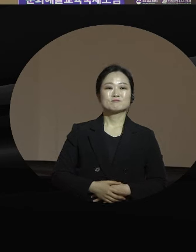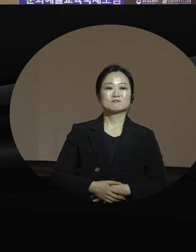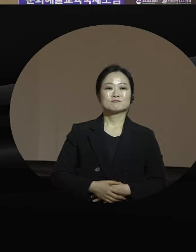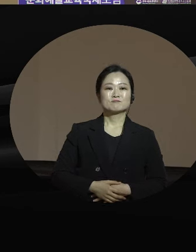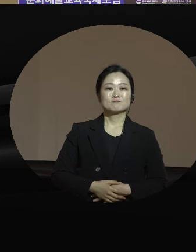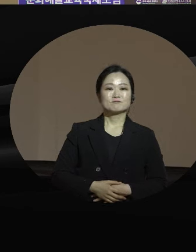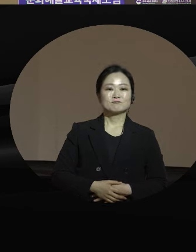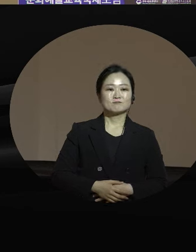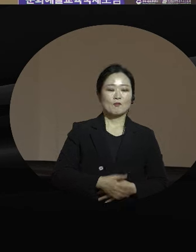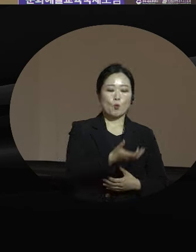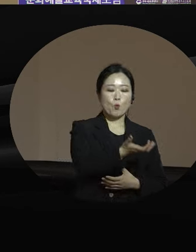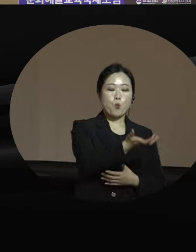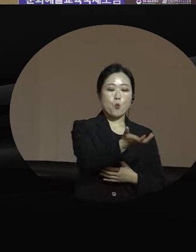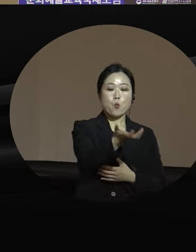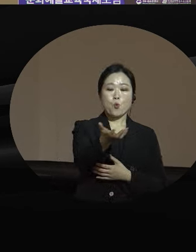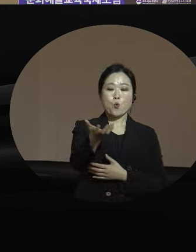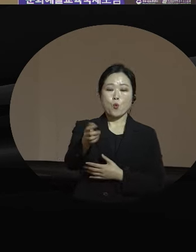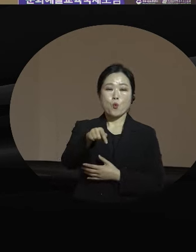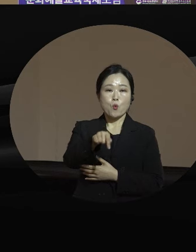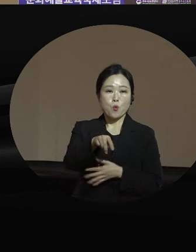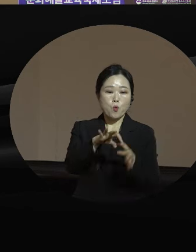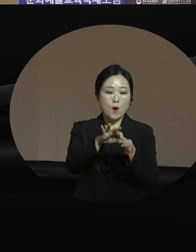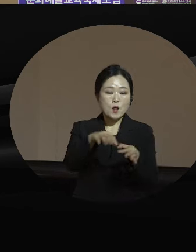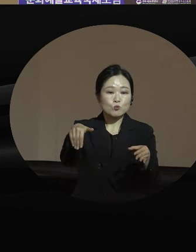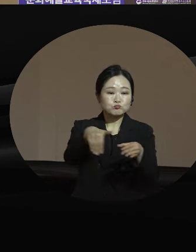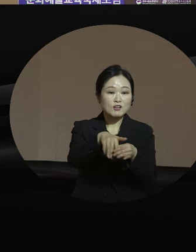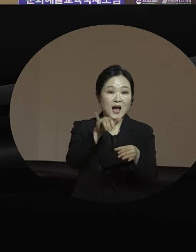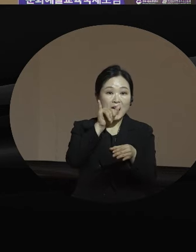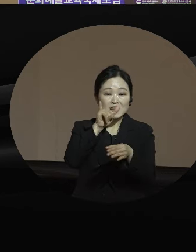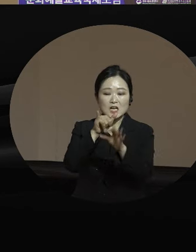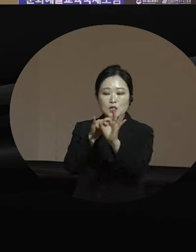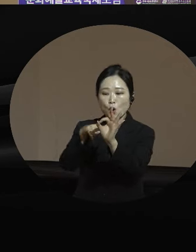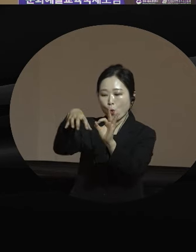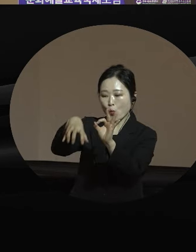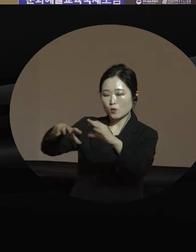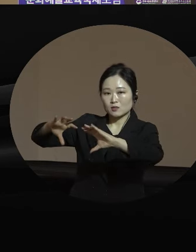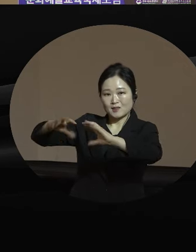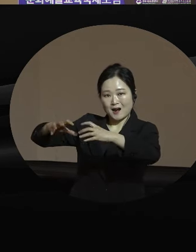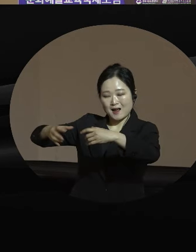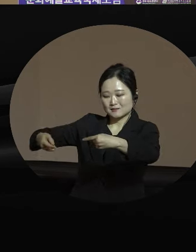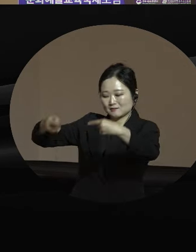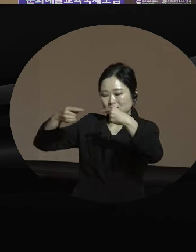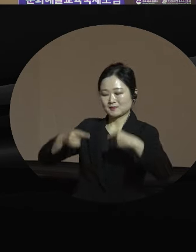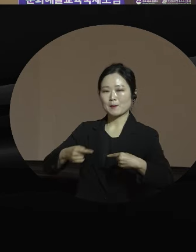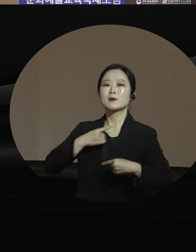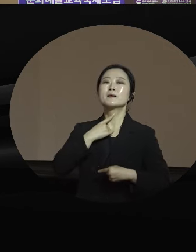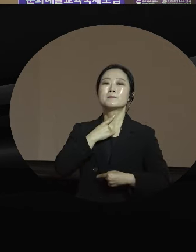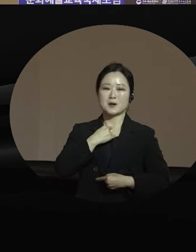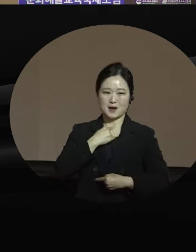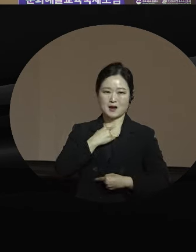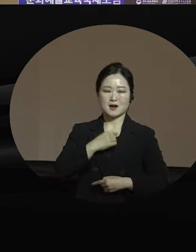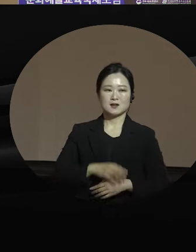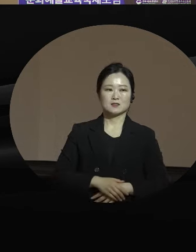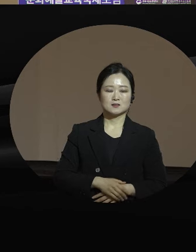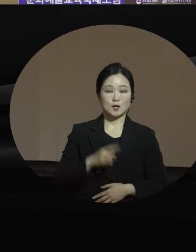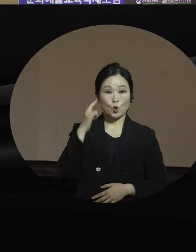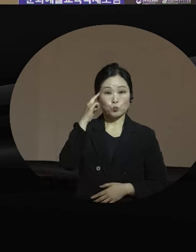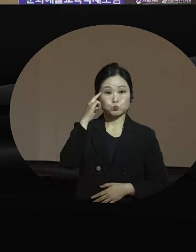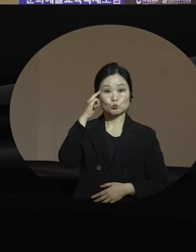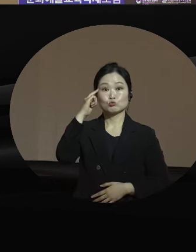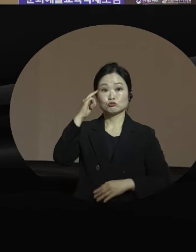The festival has had an important impact on presenting the public the richness of the intangible